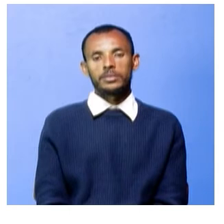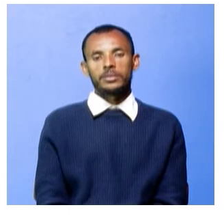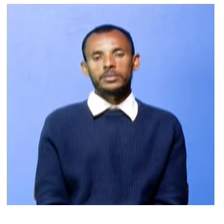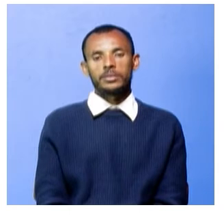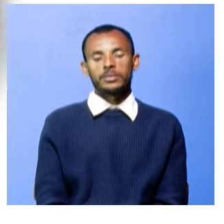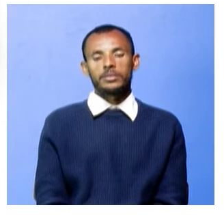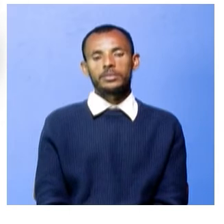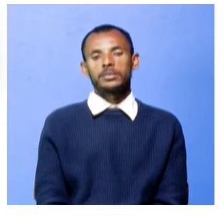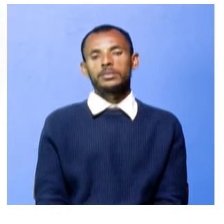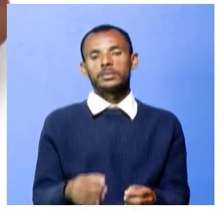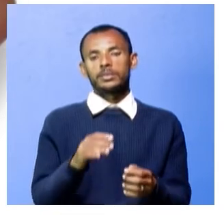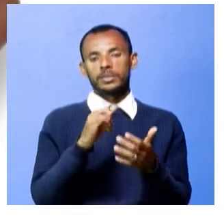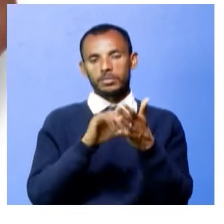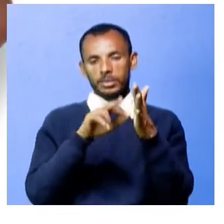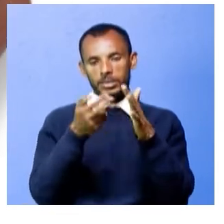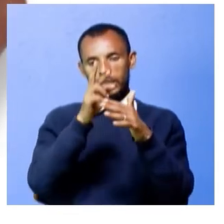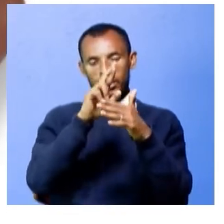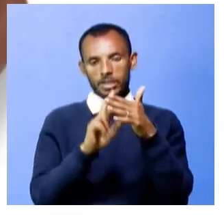is the ratio of